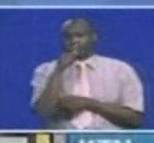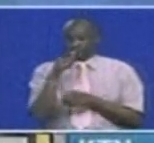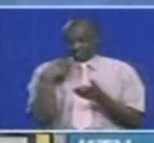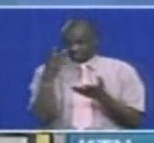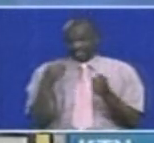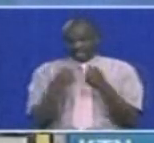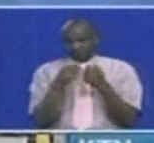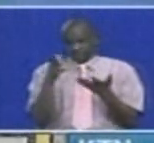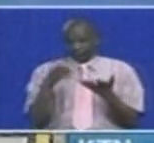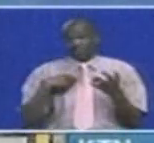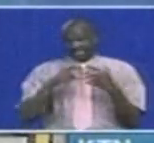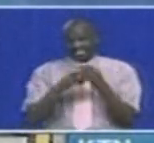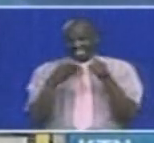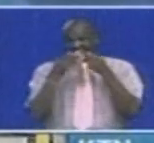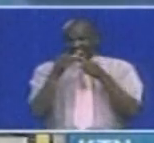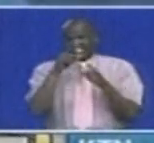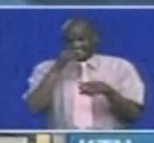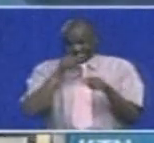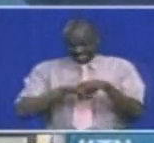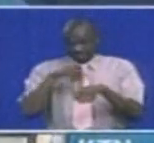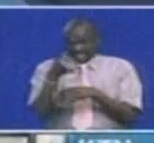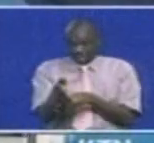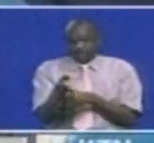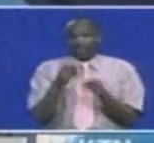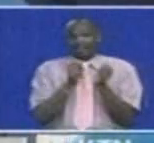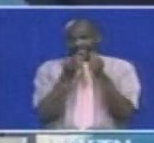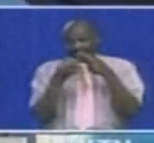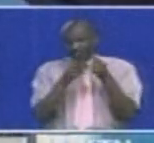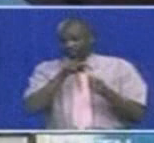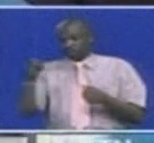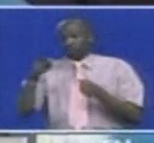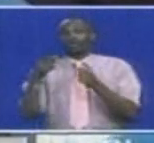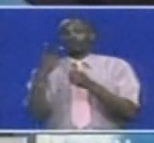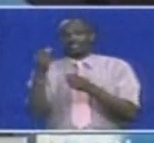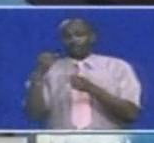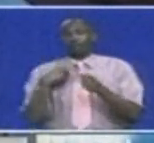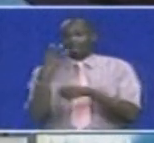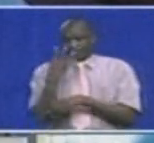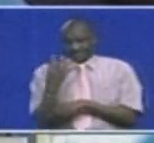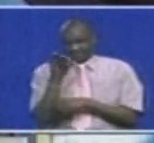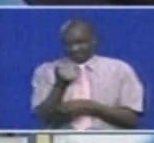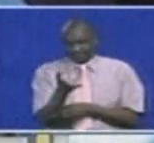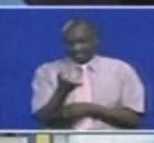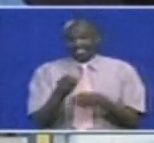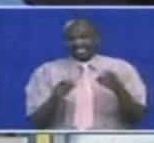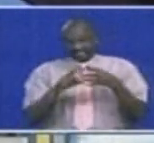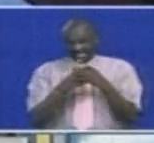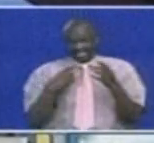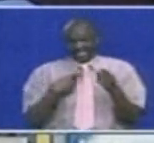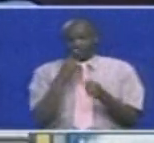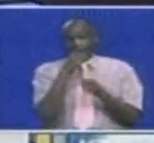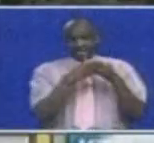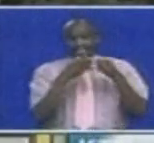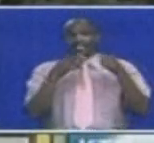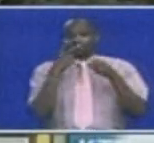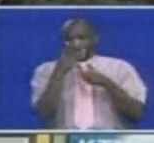has entered its 90th edition this year and is slated for the 18th to 20th of April. The tournament was inaugurated in February 1924,